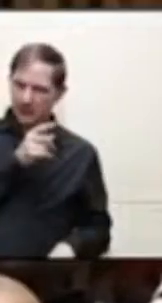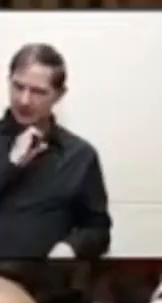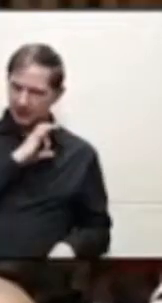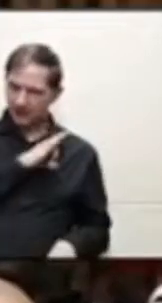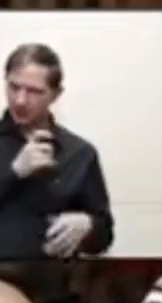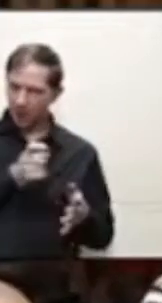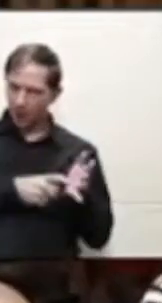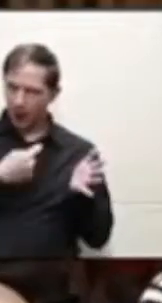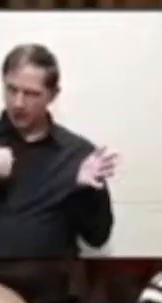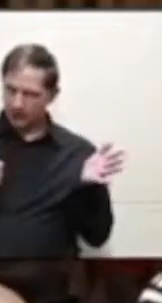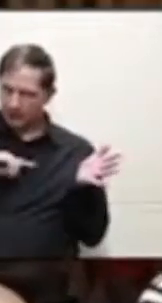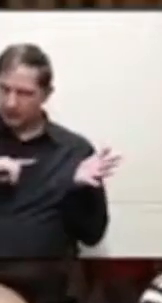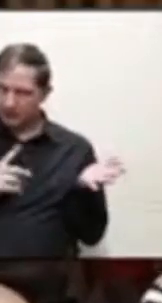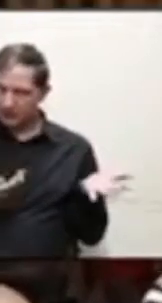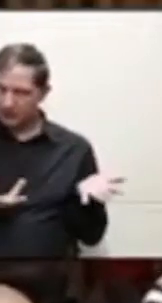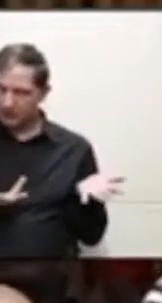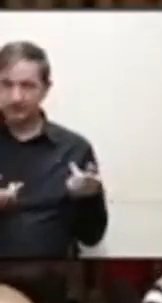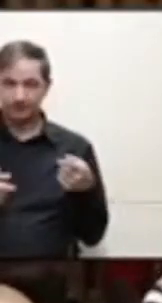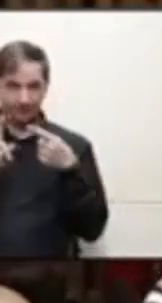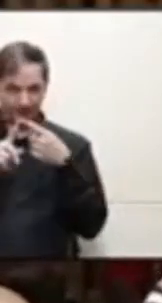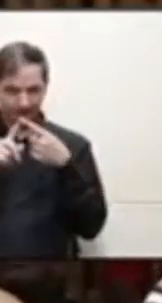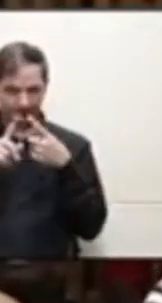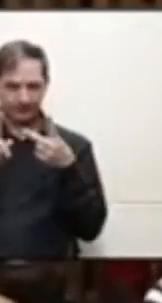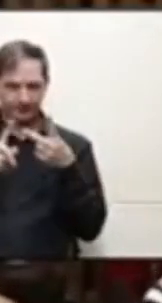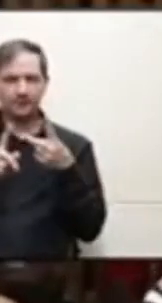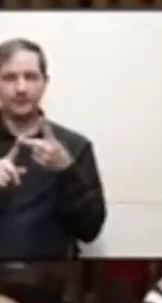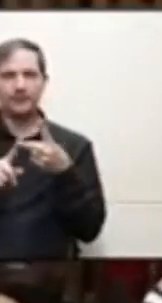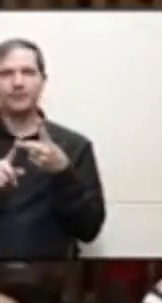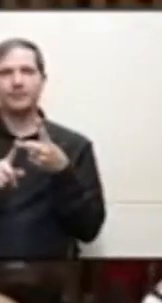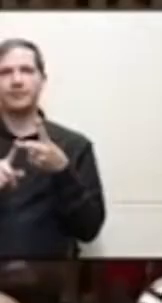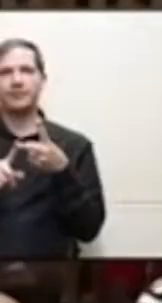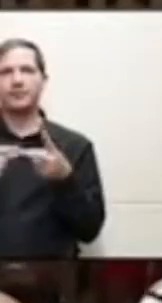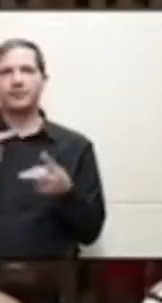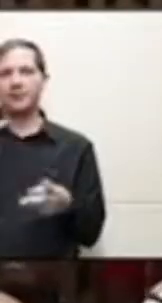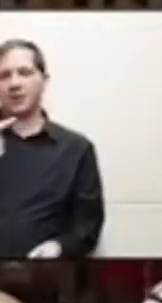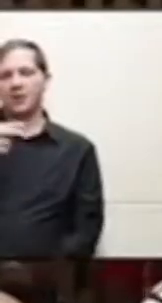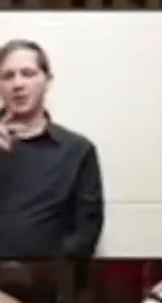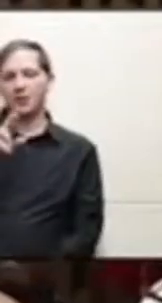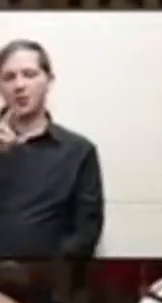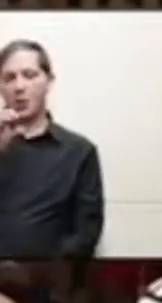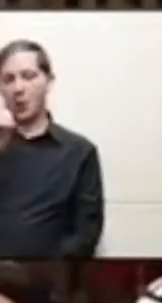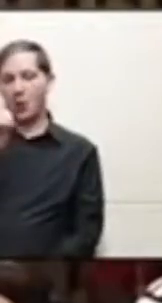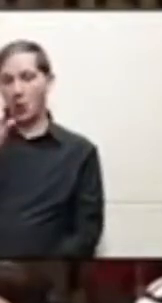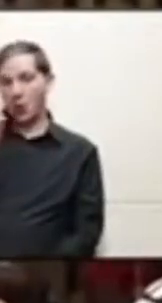We have also indicated that out of the gross debt that we have,